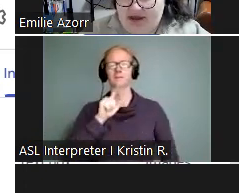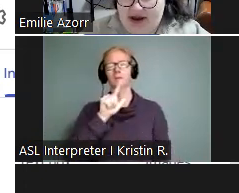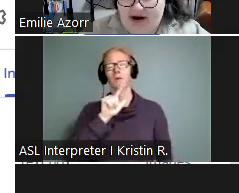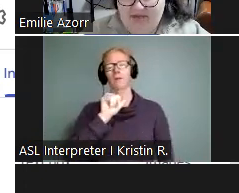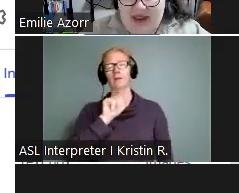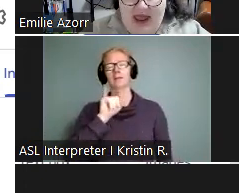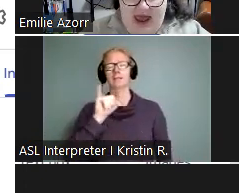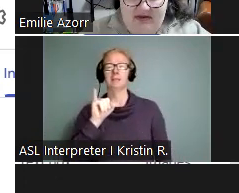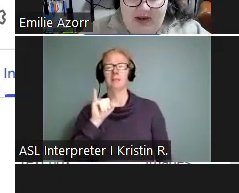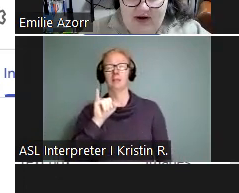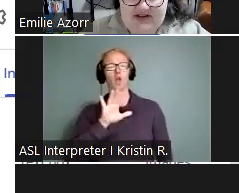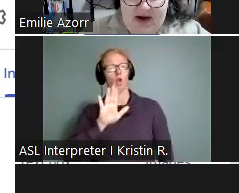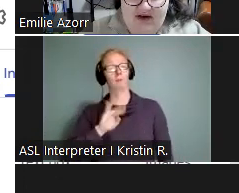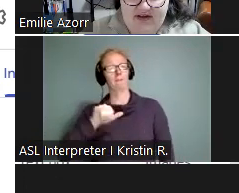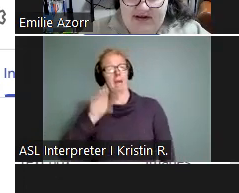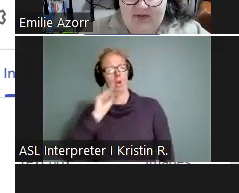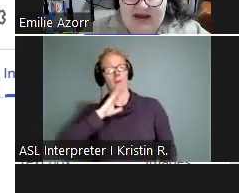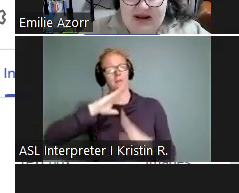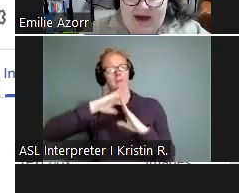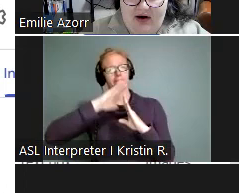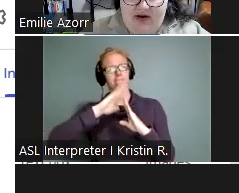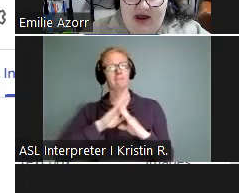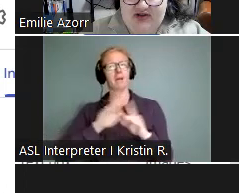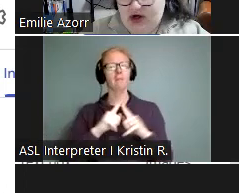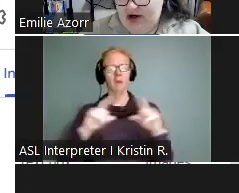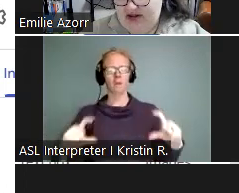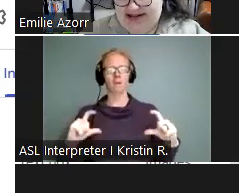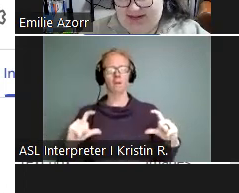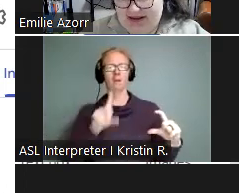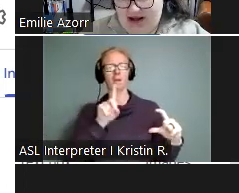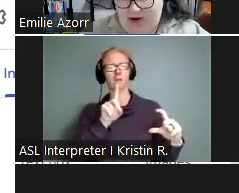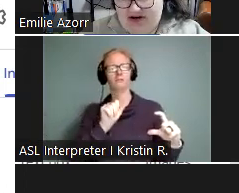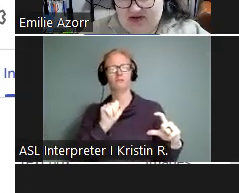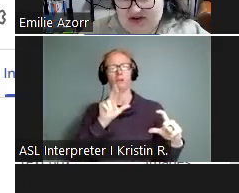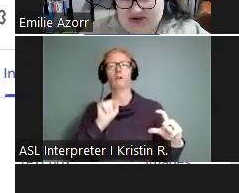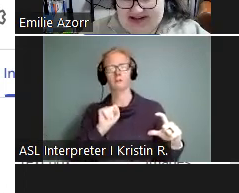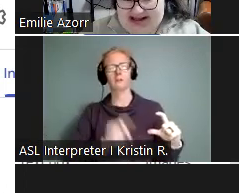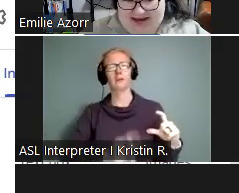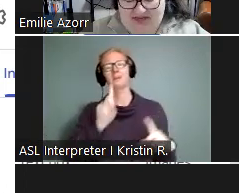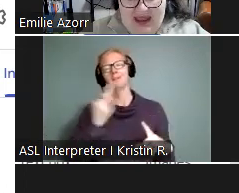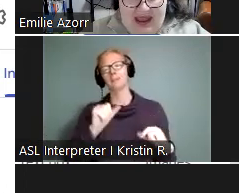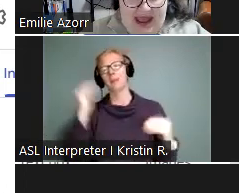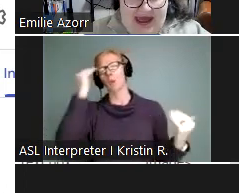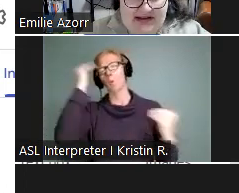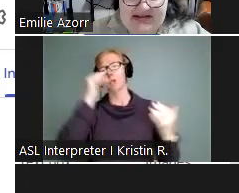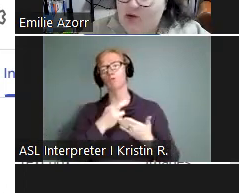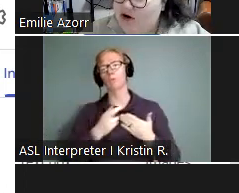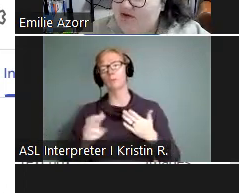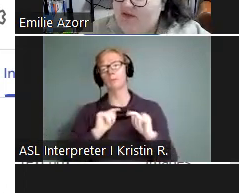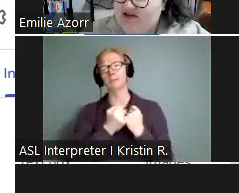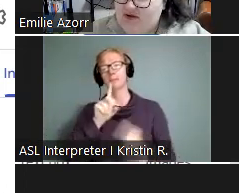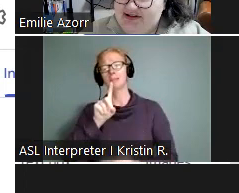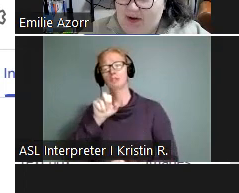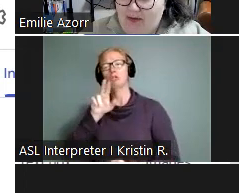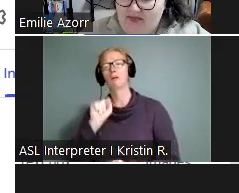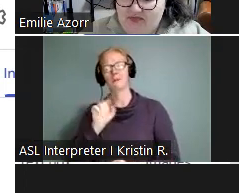going to go here. And then we also have a little bit about DART, the Disability Awareness Resource Team, and the work